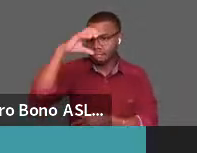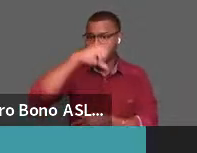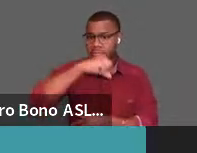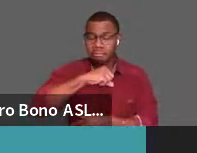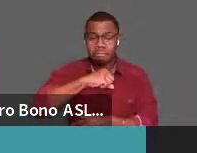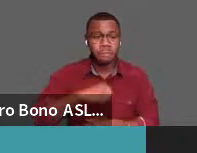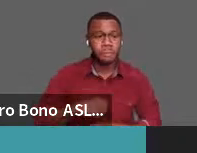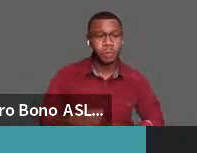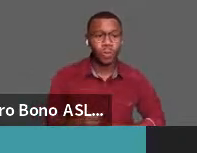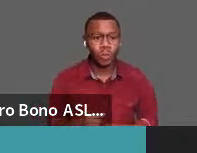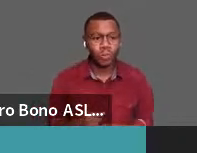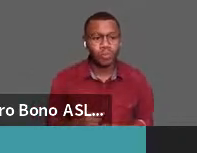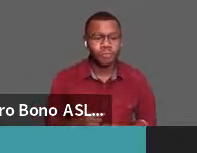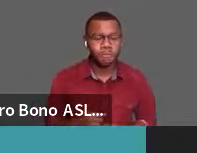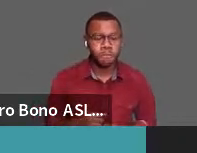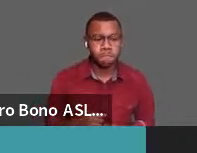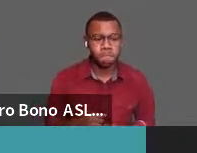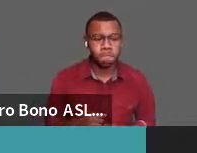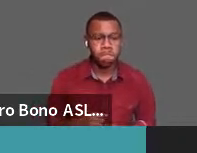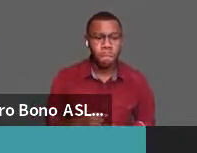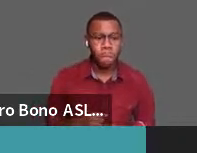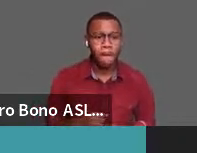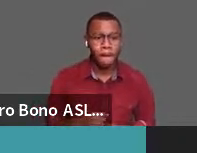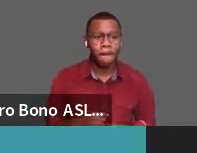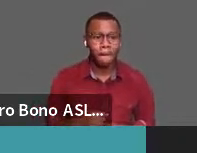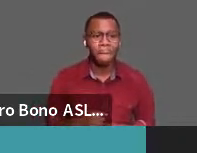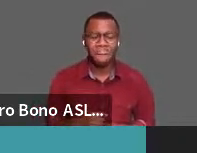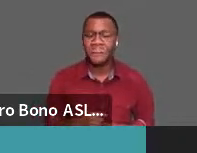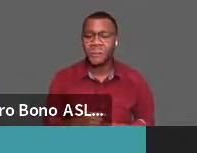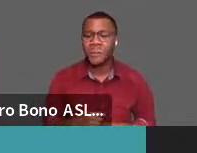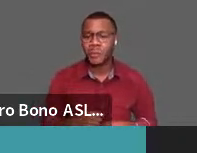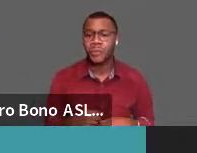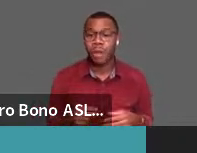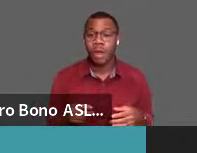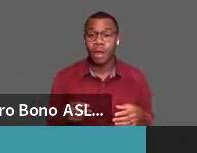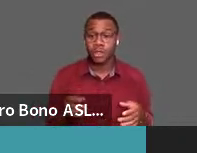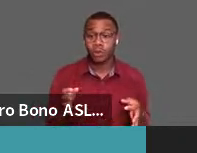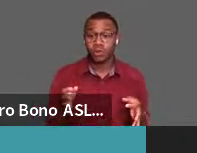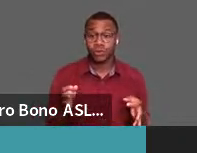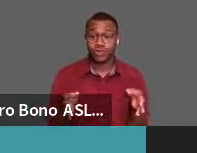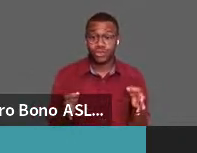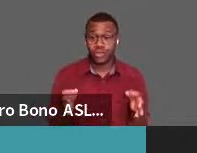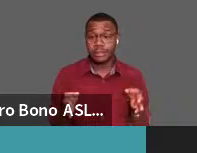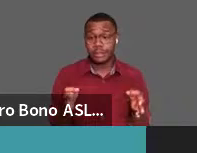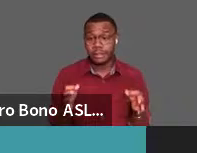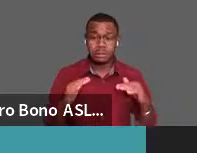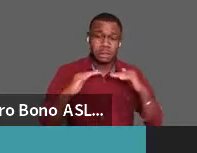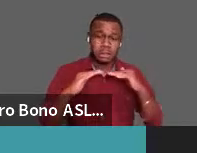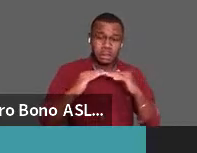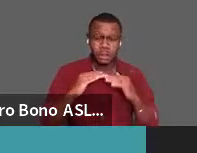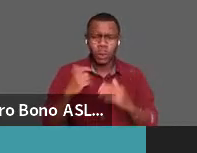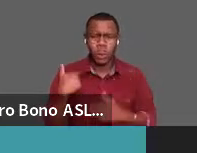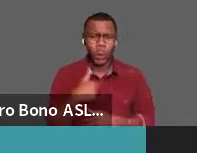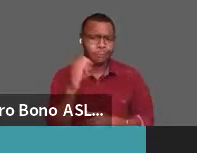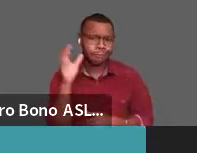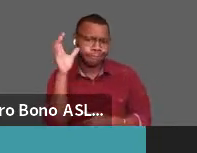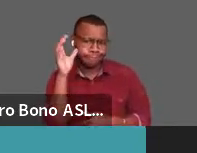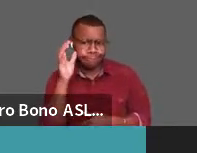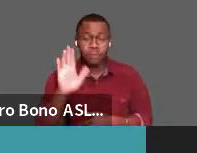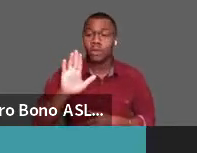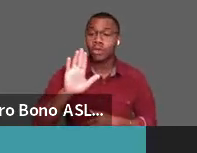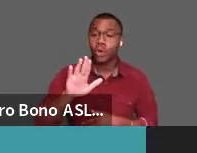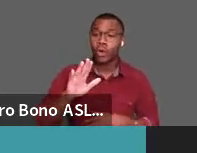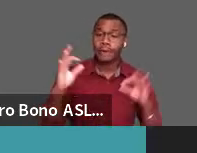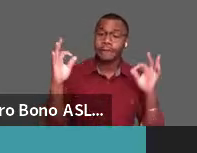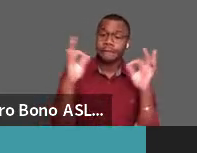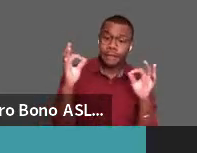work so closely together. In the area of justice, we listen to your input and feedback. And I first want to highlight the budget expansion we've seen for